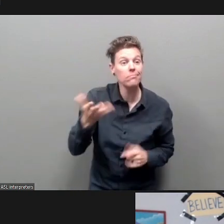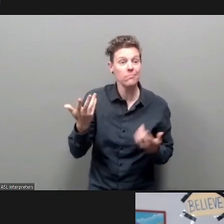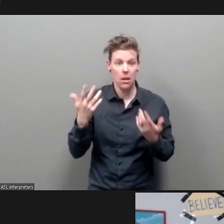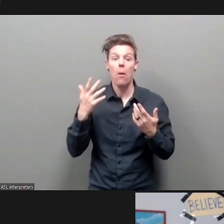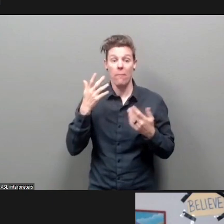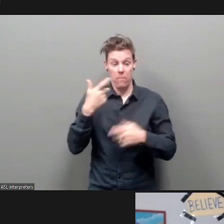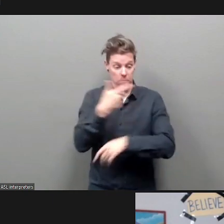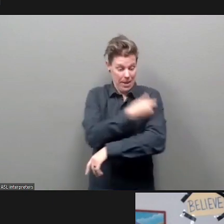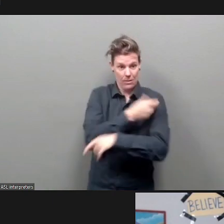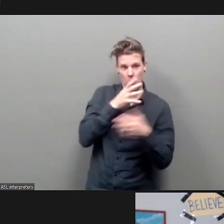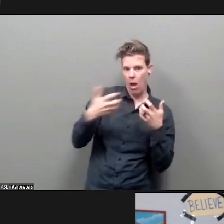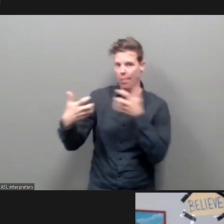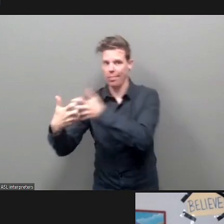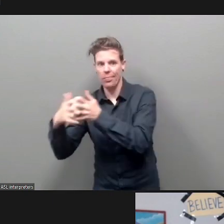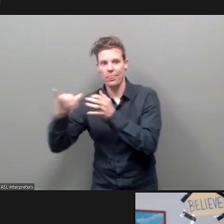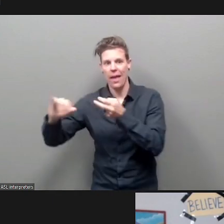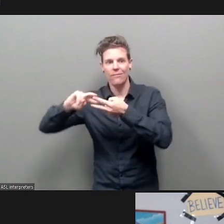is,